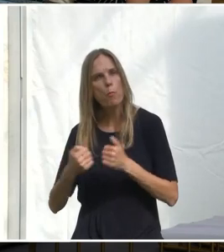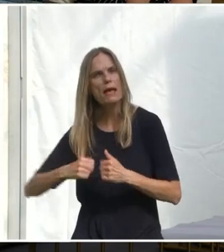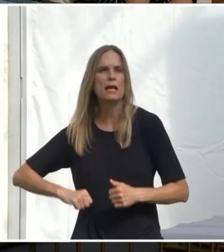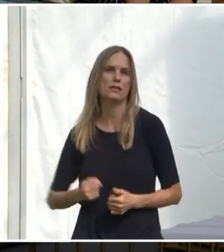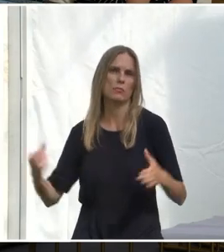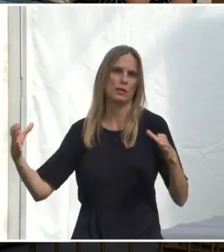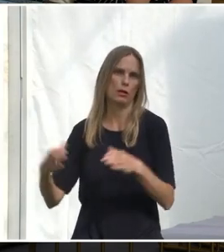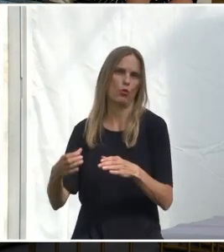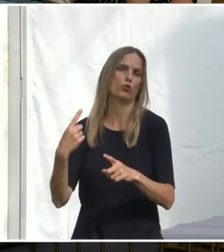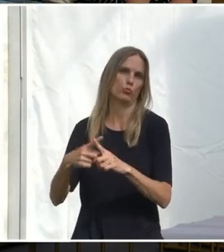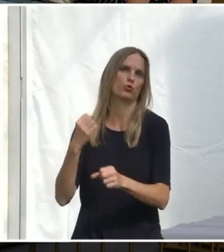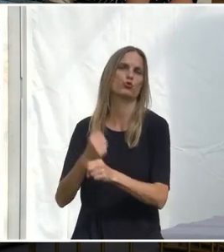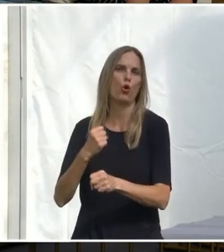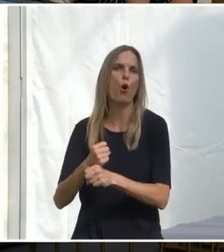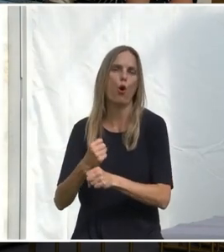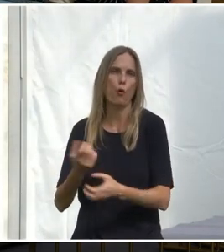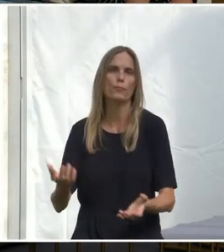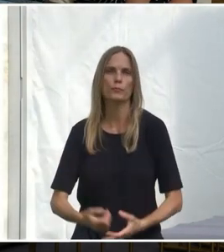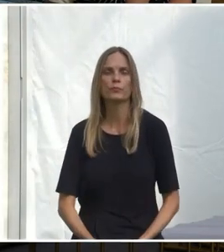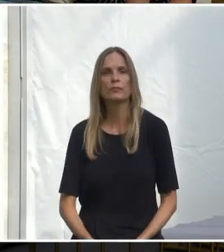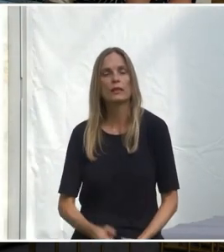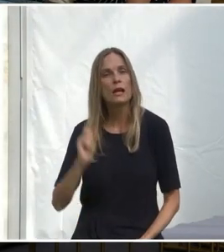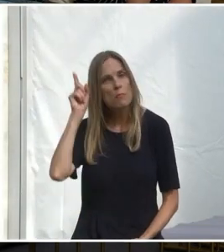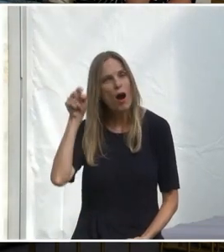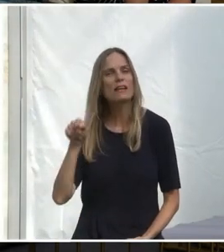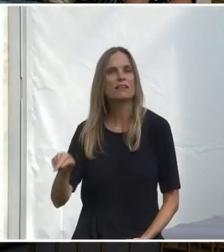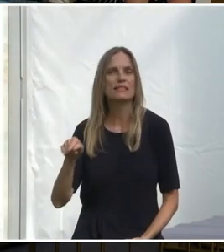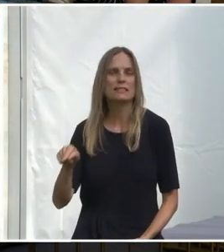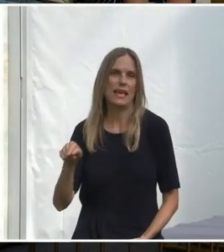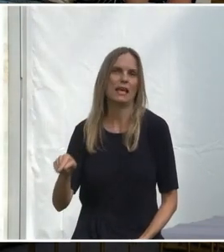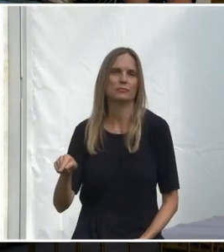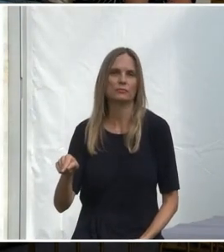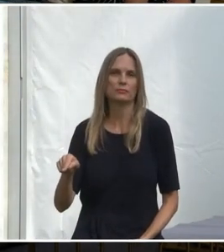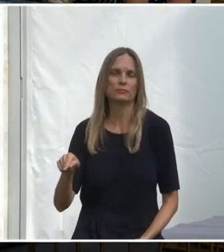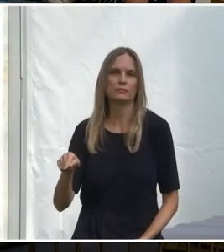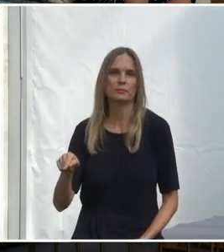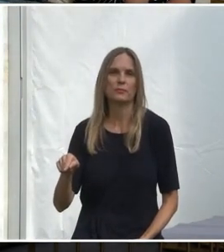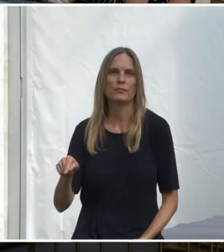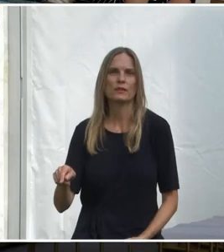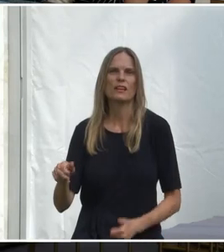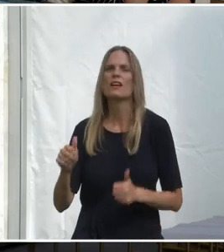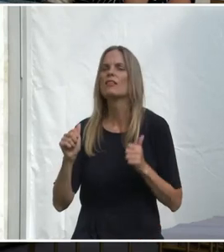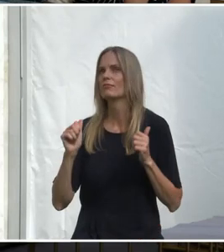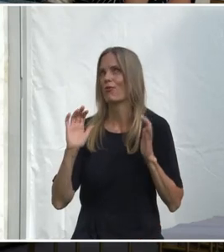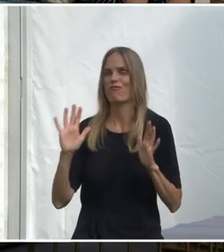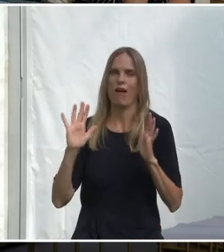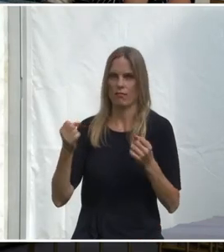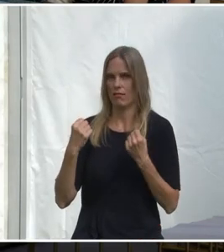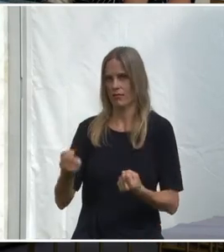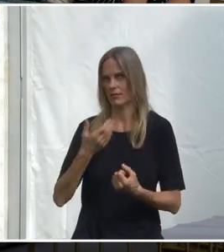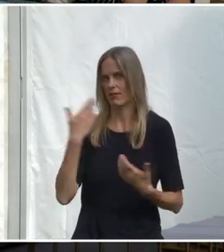and work to put their effort into that. And I think that's not super difficult in the